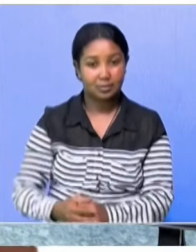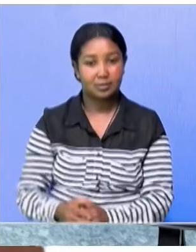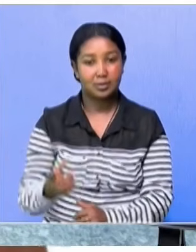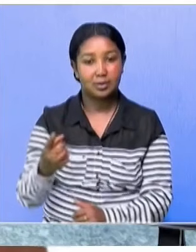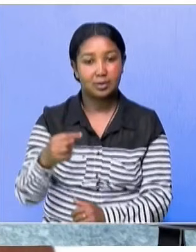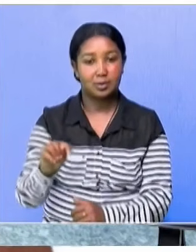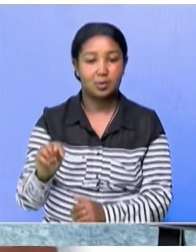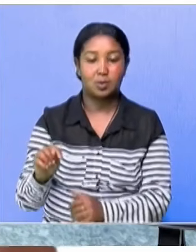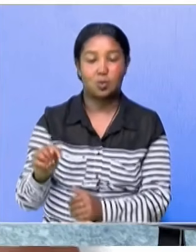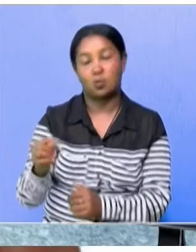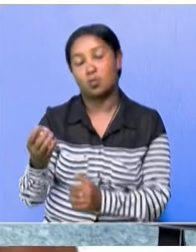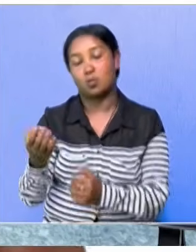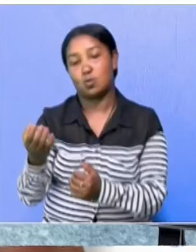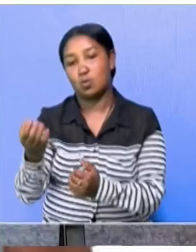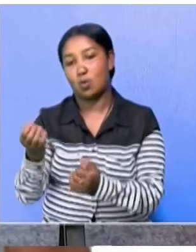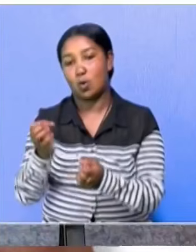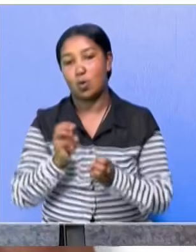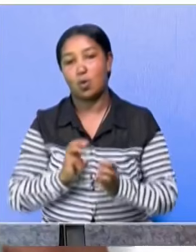the road.